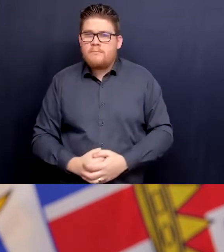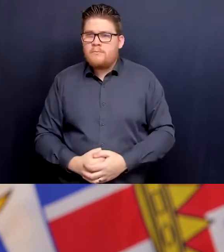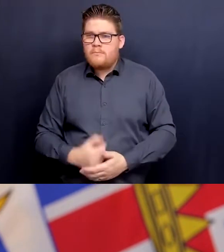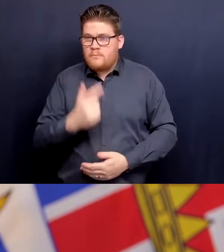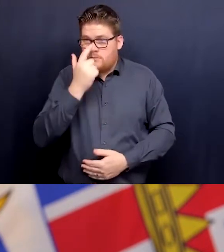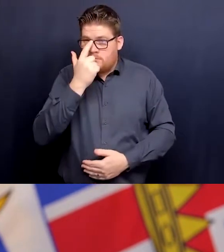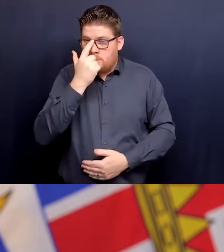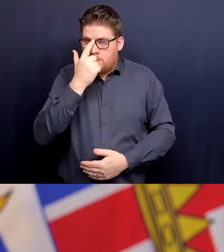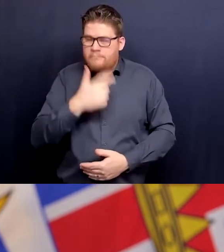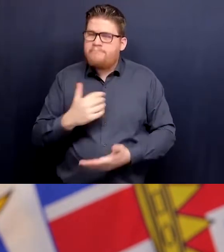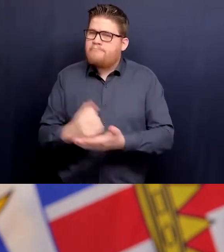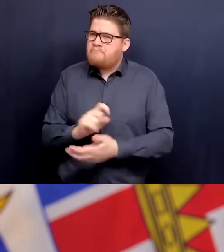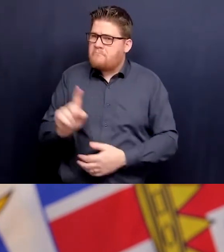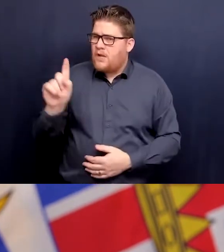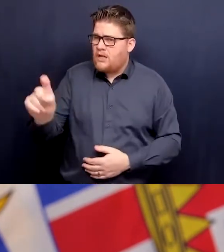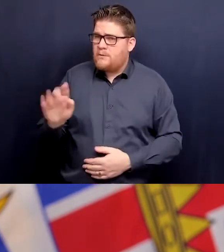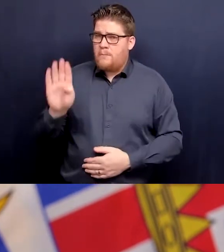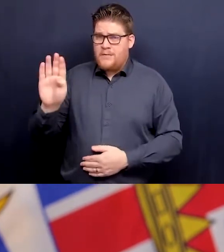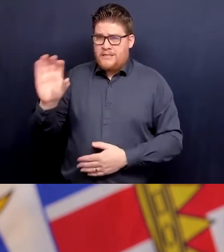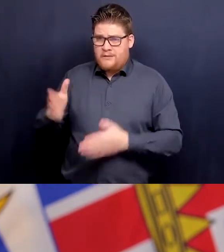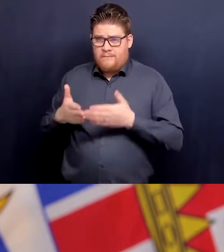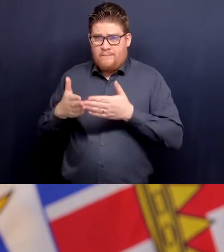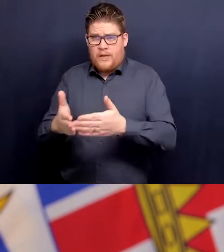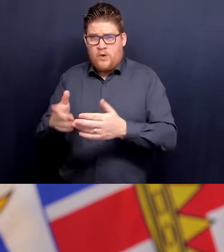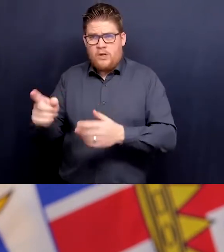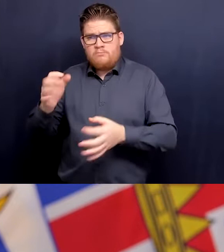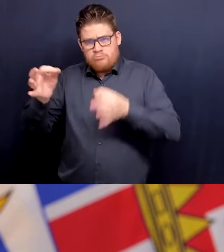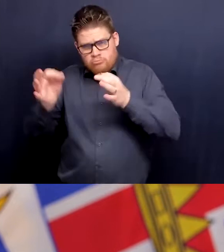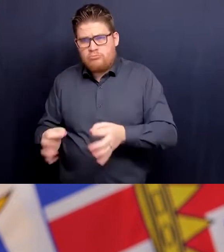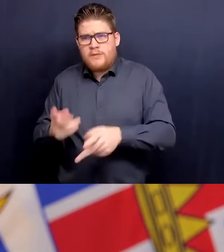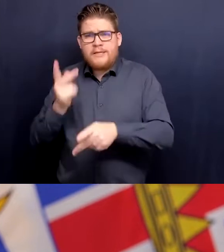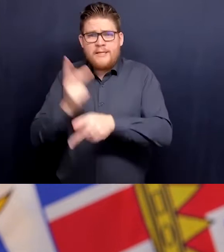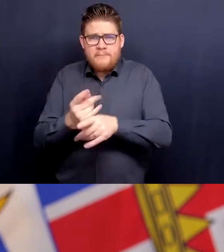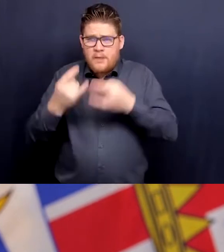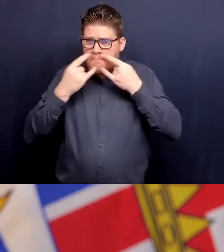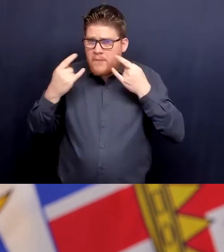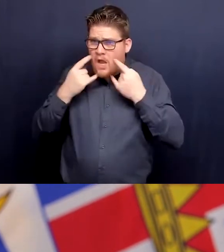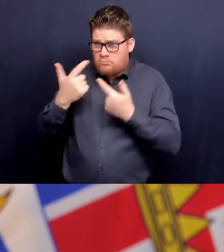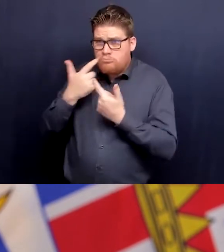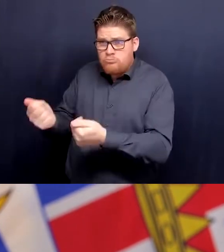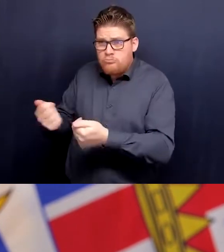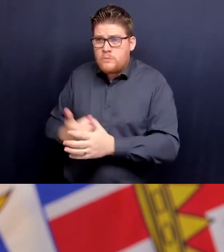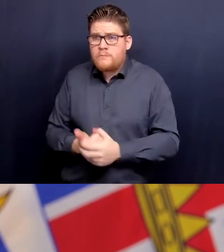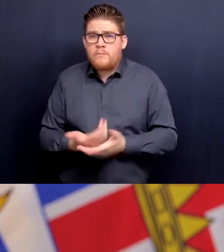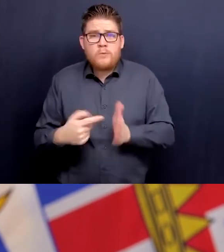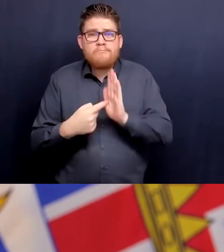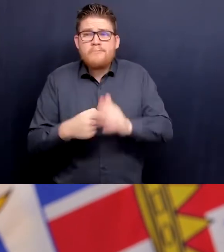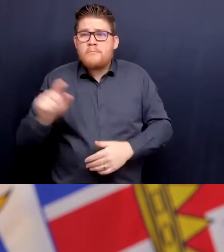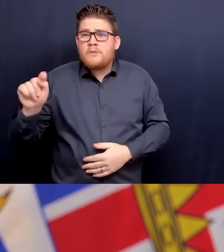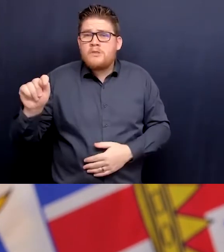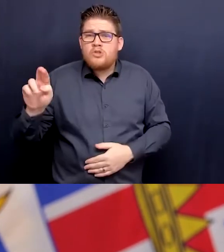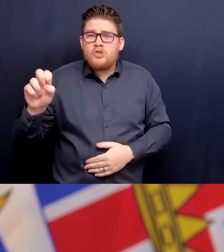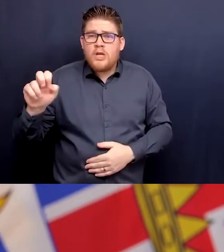mandate still. Yes, absolutely. Workplaces, some places may feel that it's important for their workers to